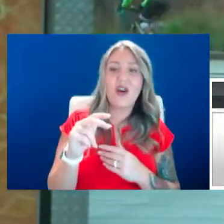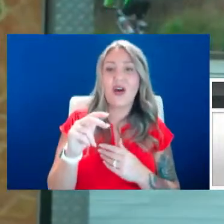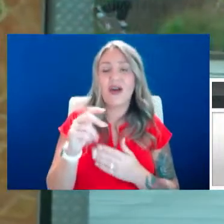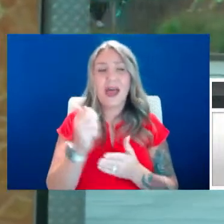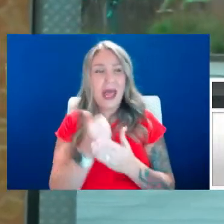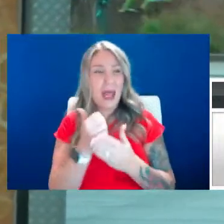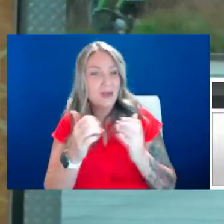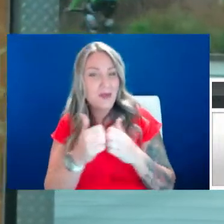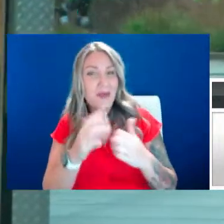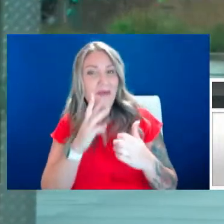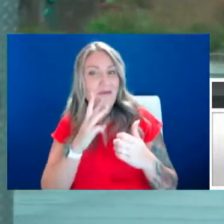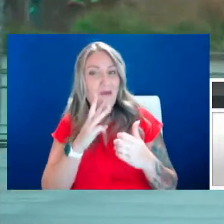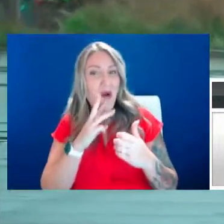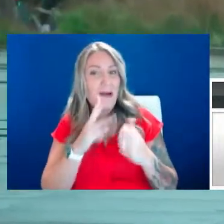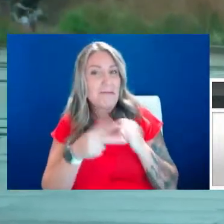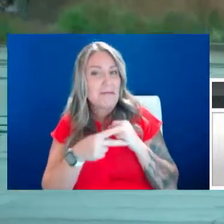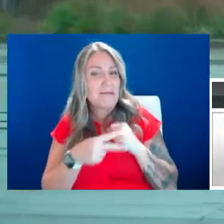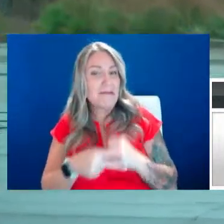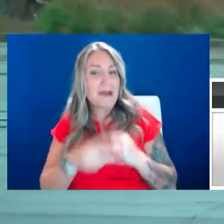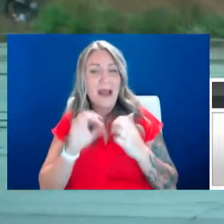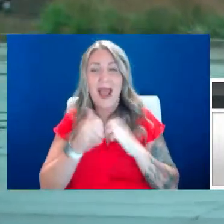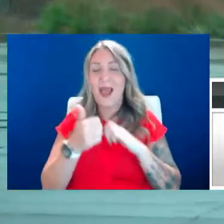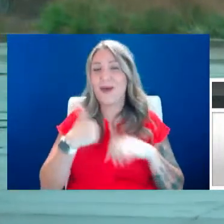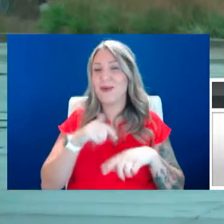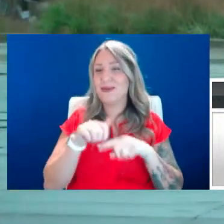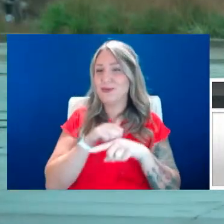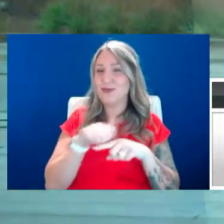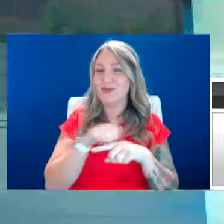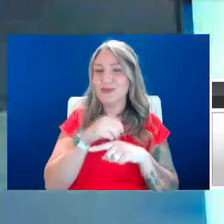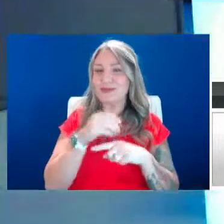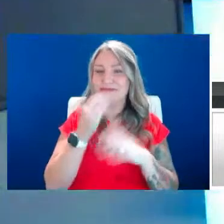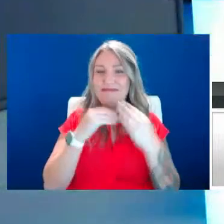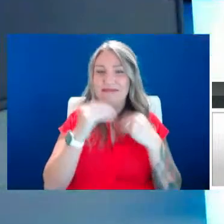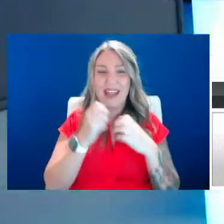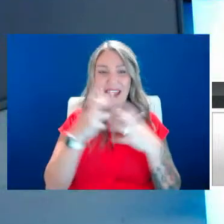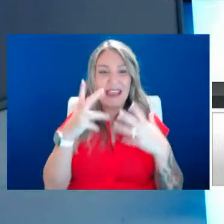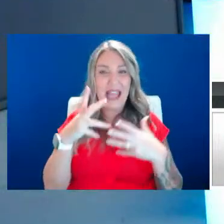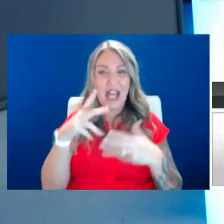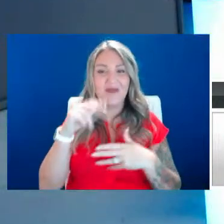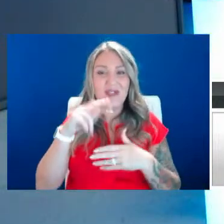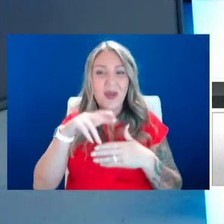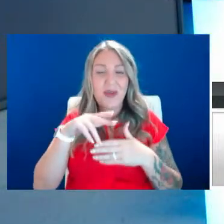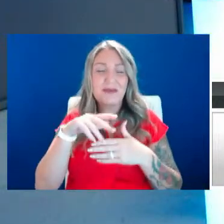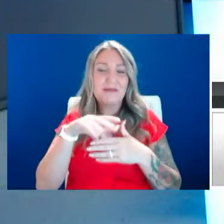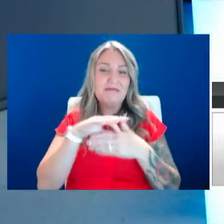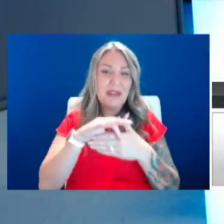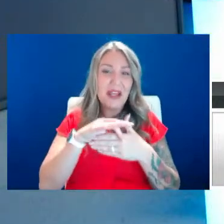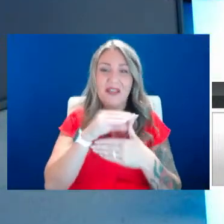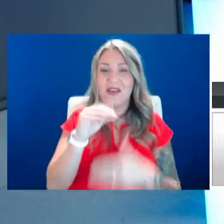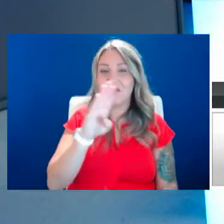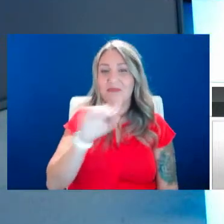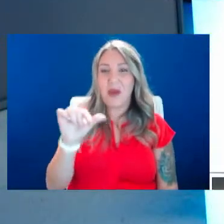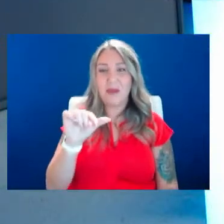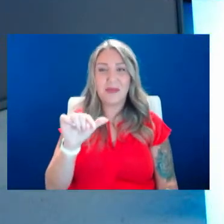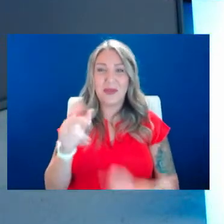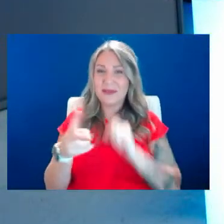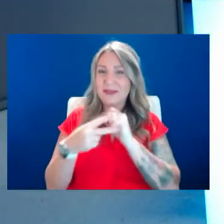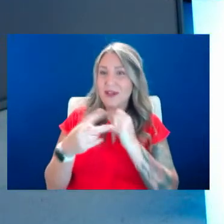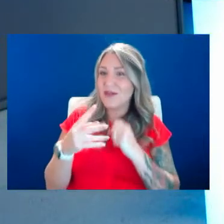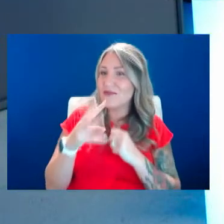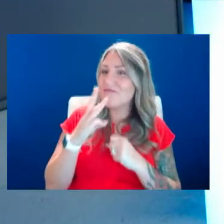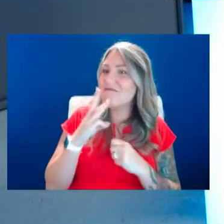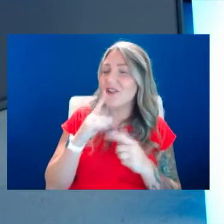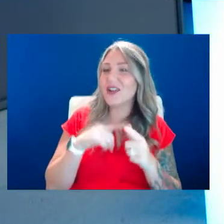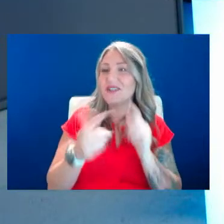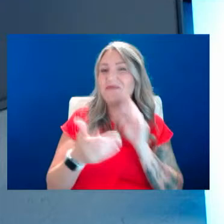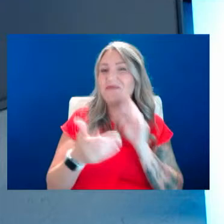water go. when This you're... is the way we train. Eat lots of salty beef and barbecue, retain the water, and take off for New York City.